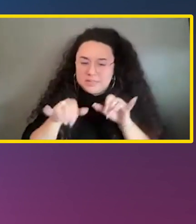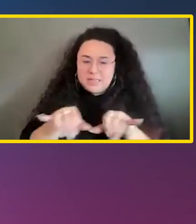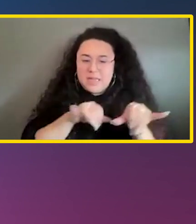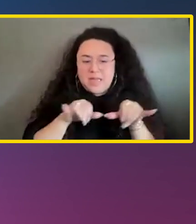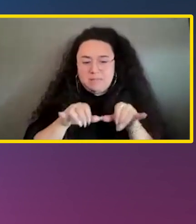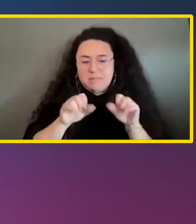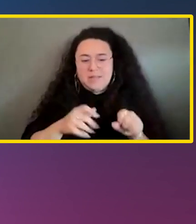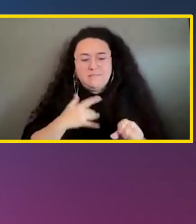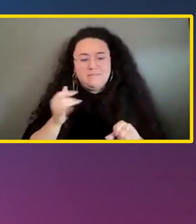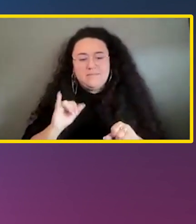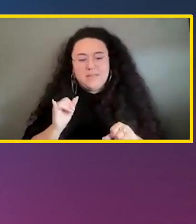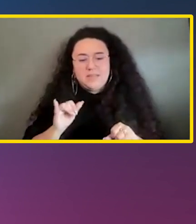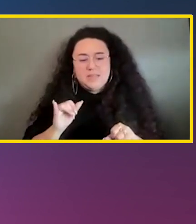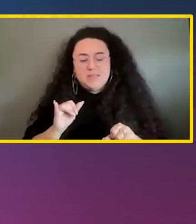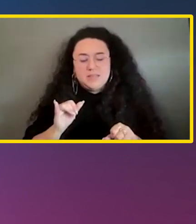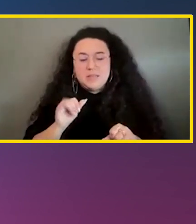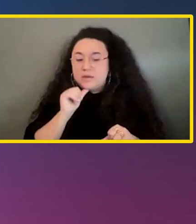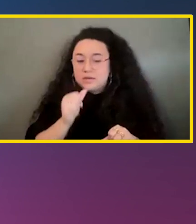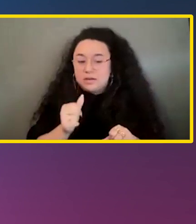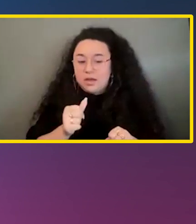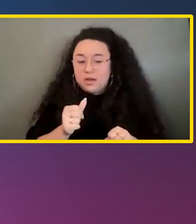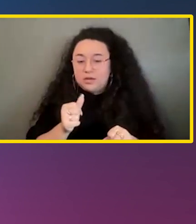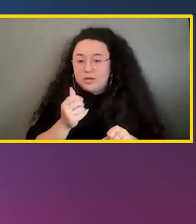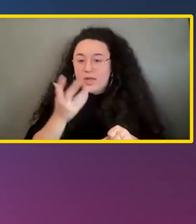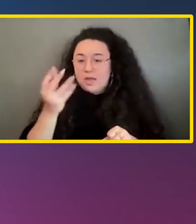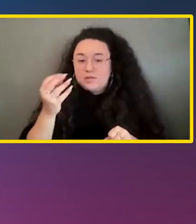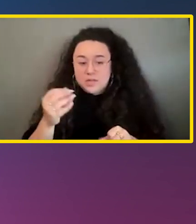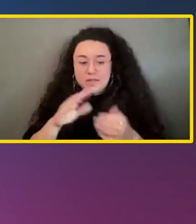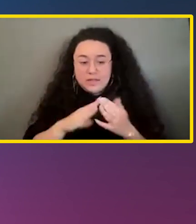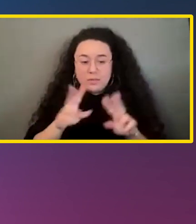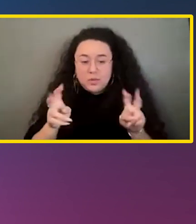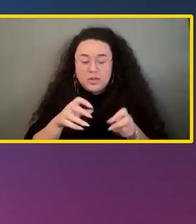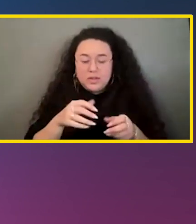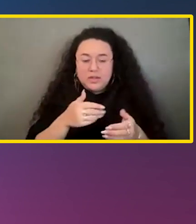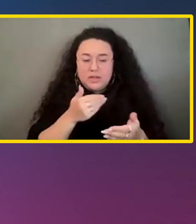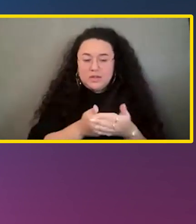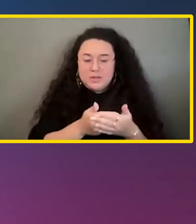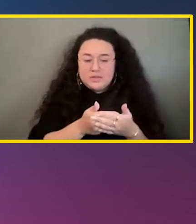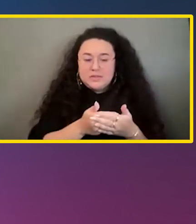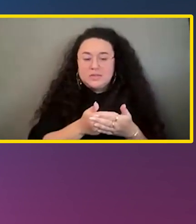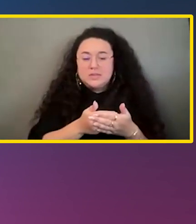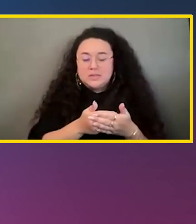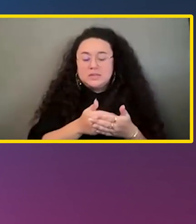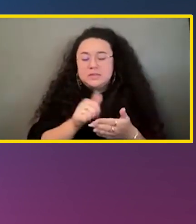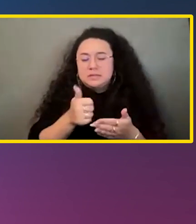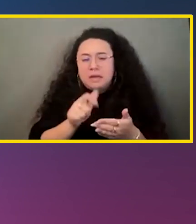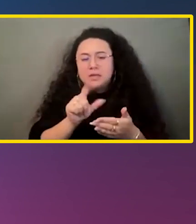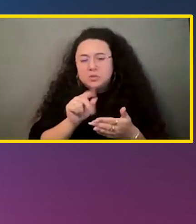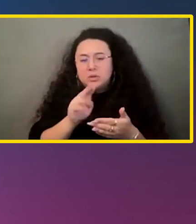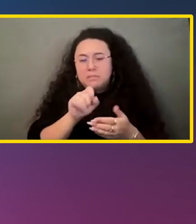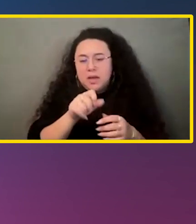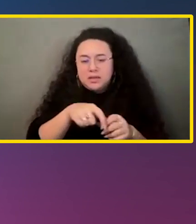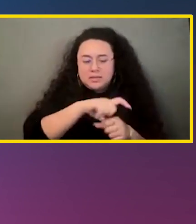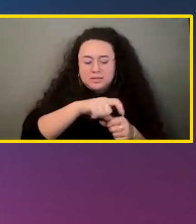So it can feel like, since they may not go outside of their verbal community, their close-knit community, like 10, 20 miles